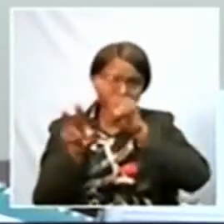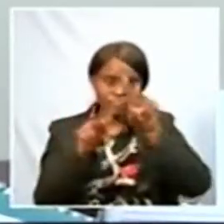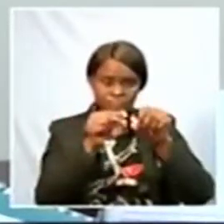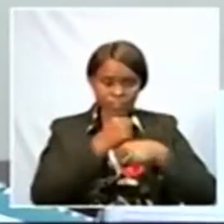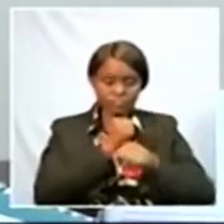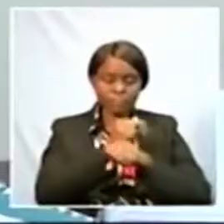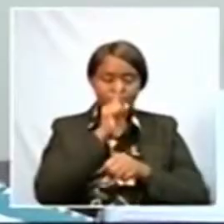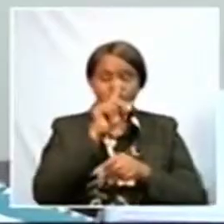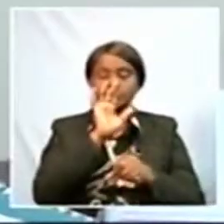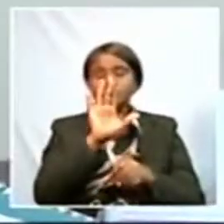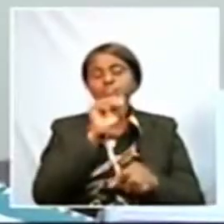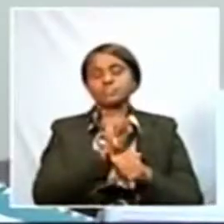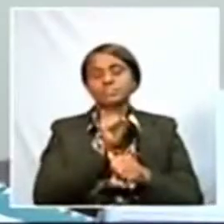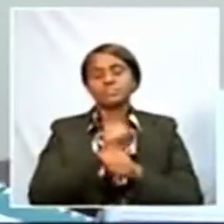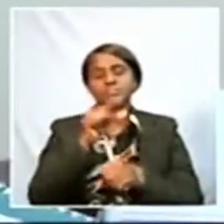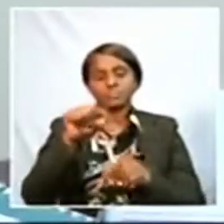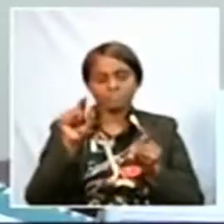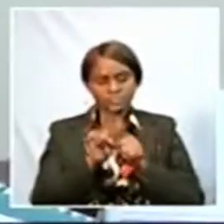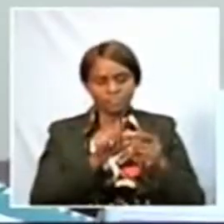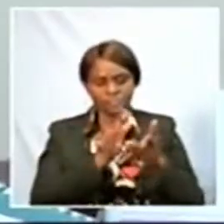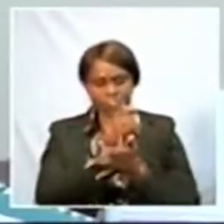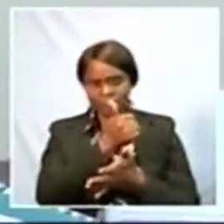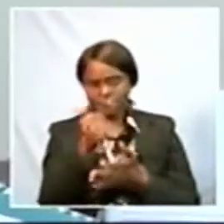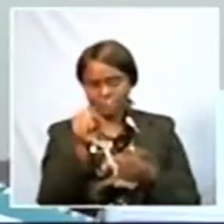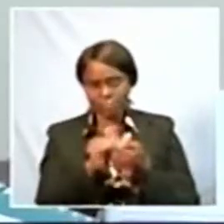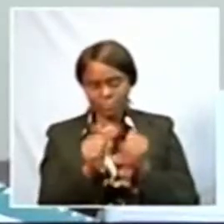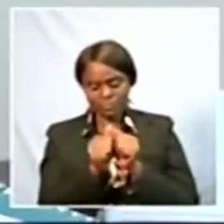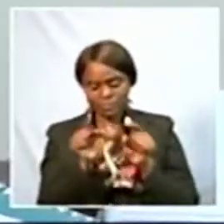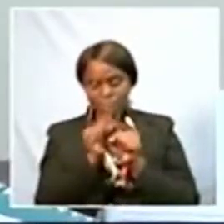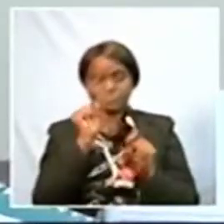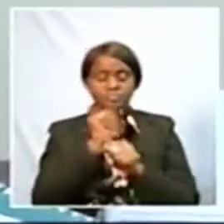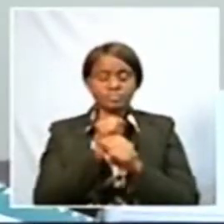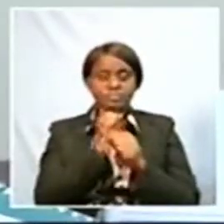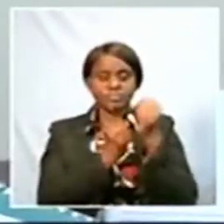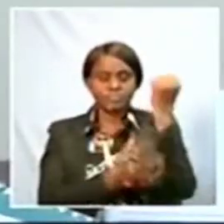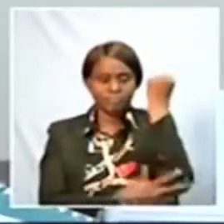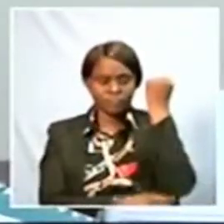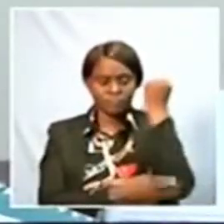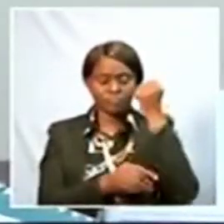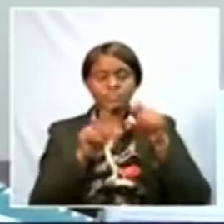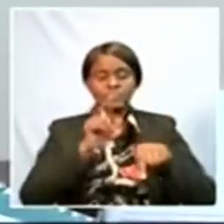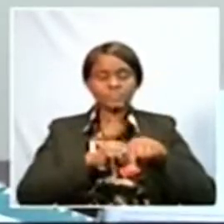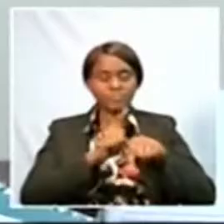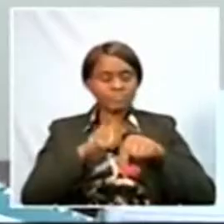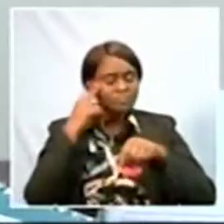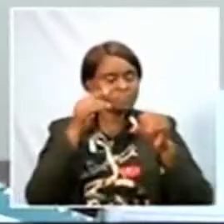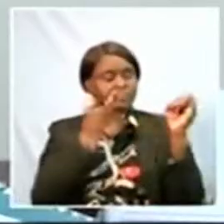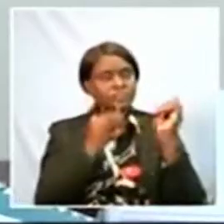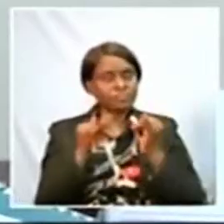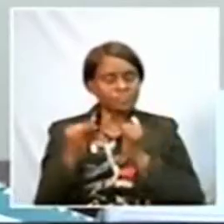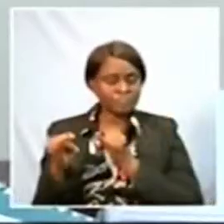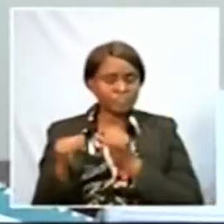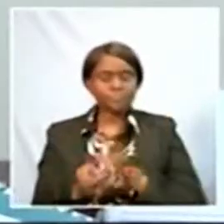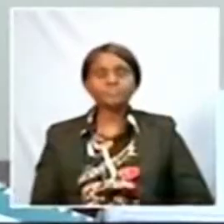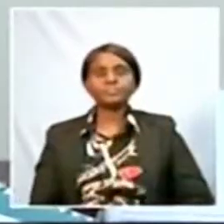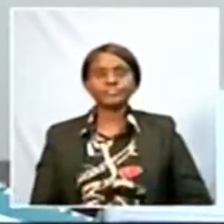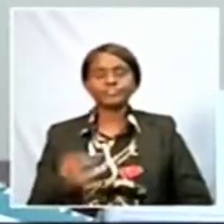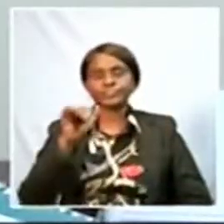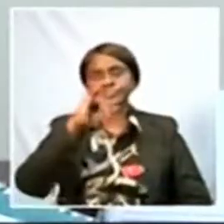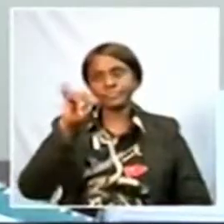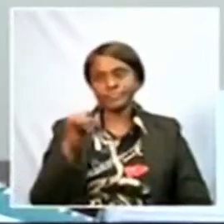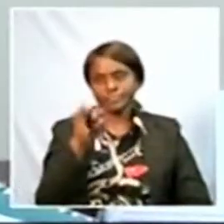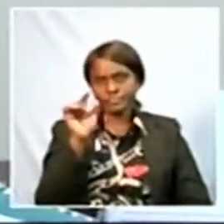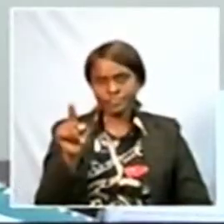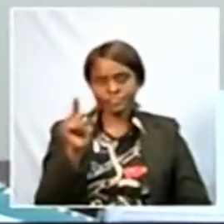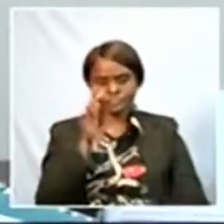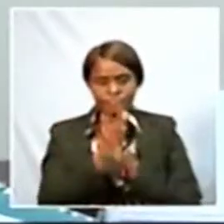ensure quality works and correction of any defects and poor workmanship during implementation. J.